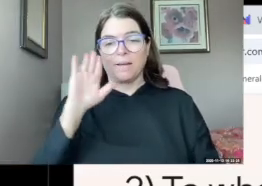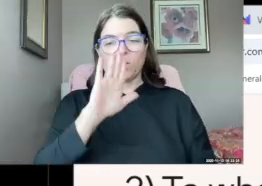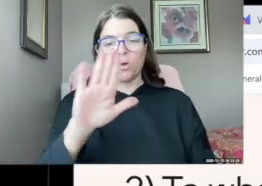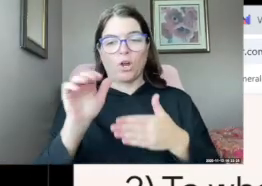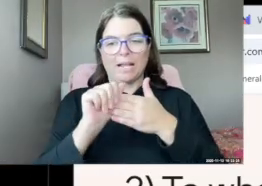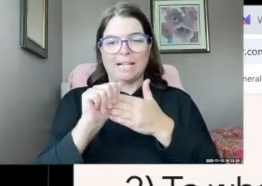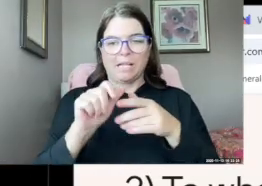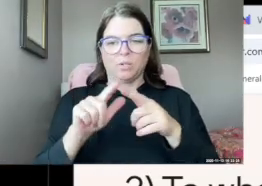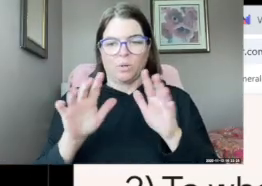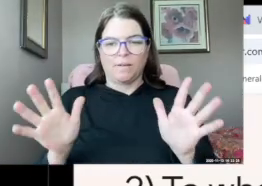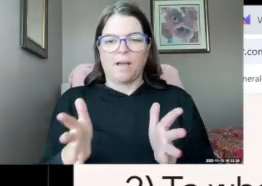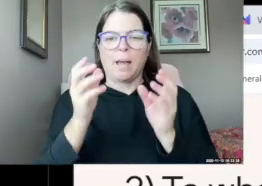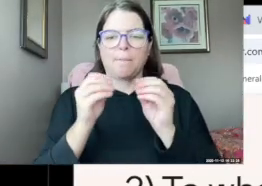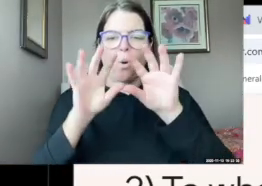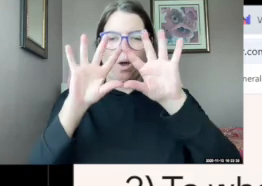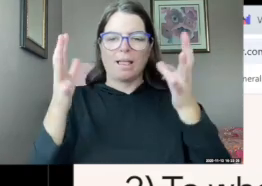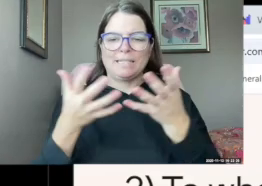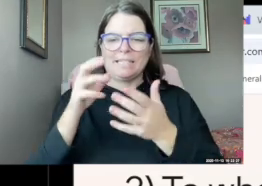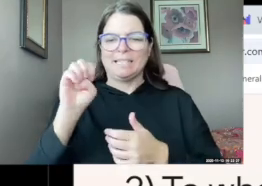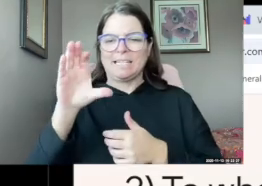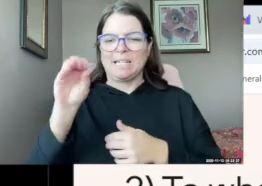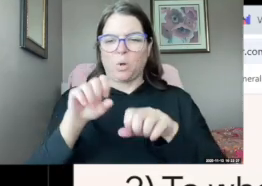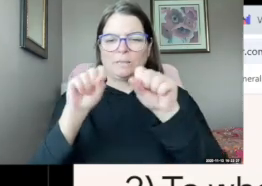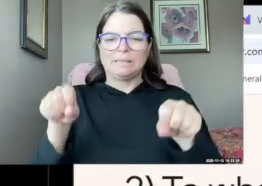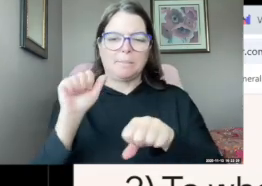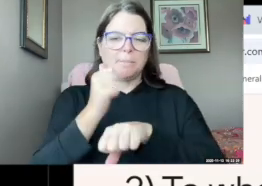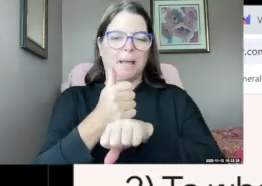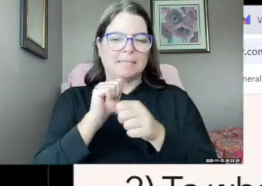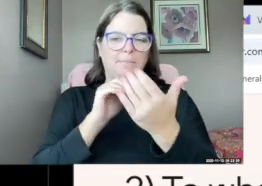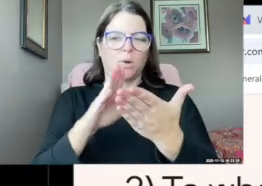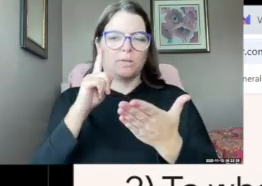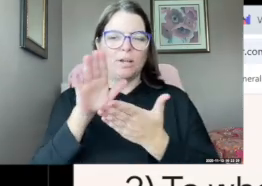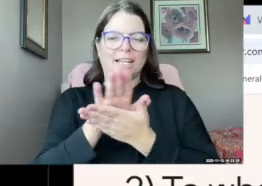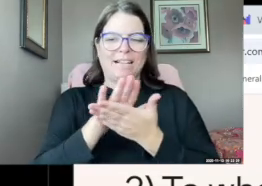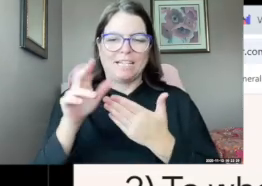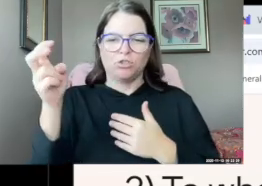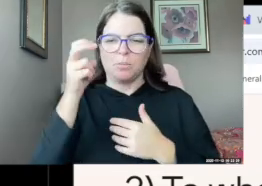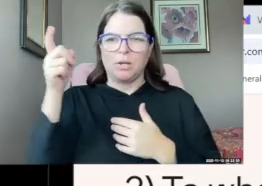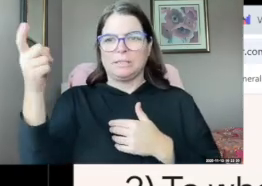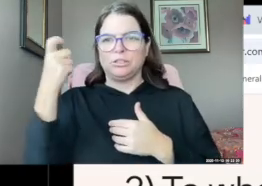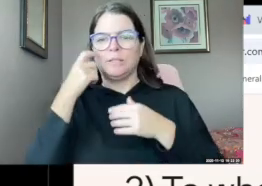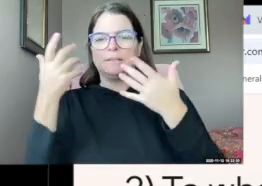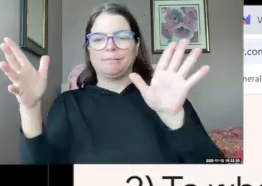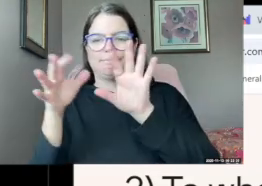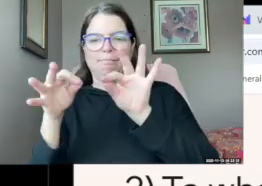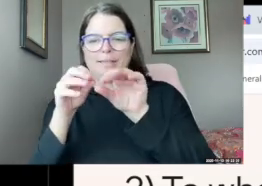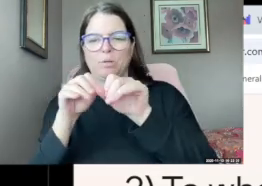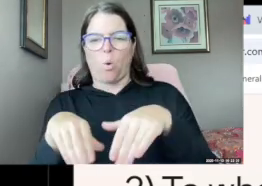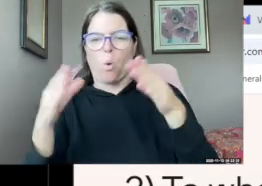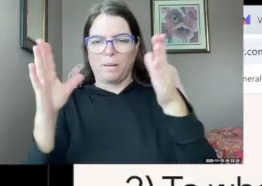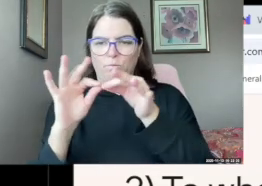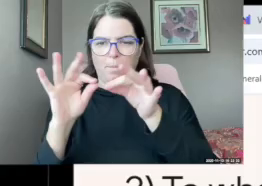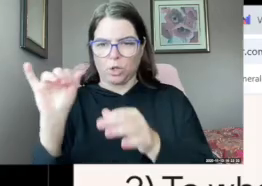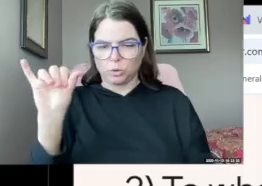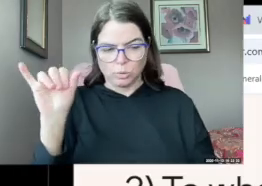Resources Board for your leadership in advancing a holistic ecosystem-based approach to clean transportation, as Chris Grundler noted in